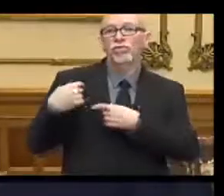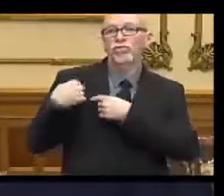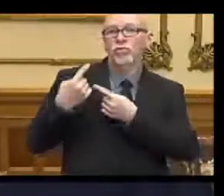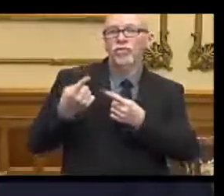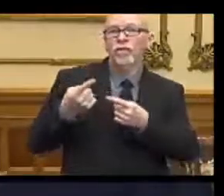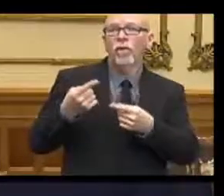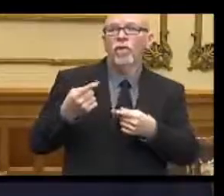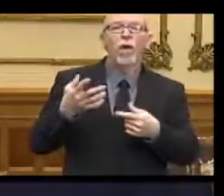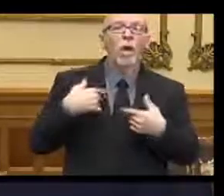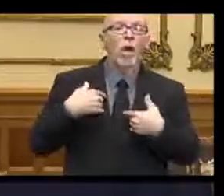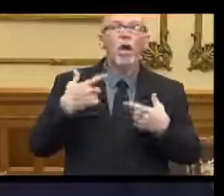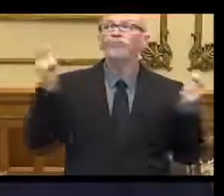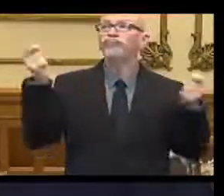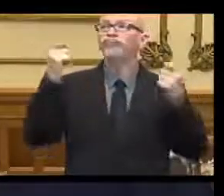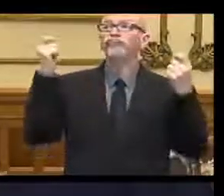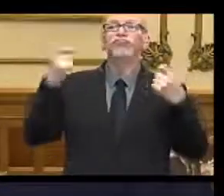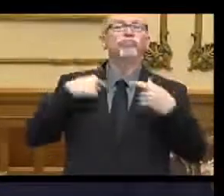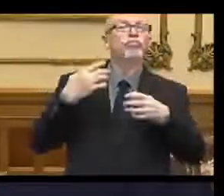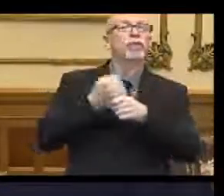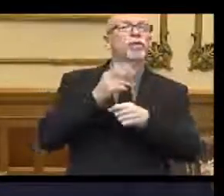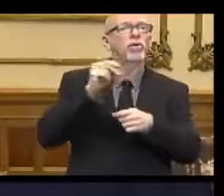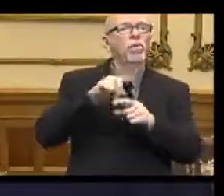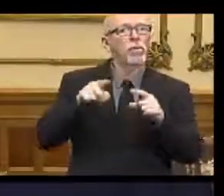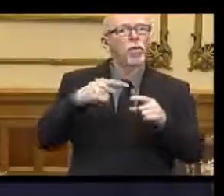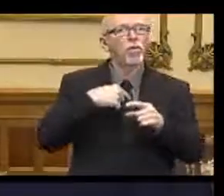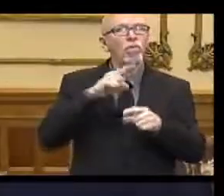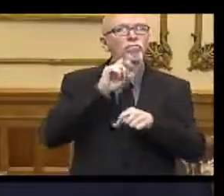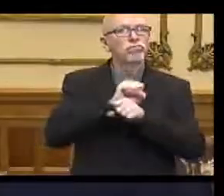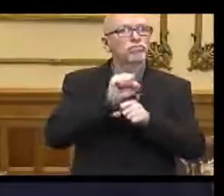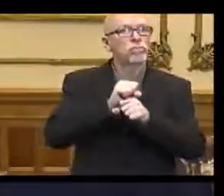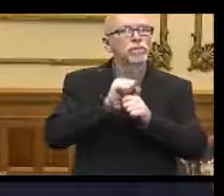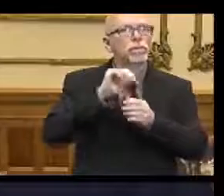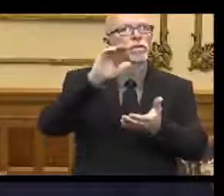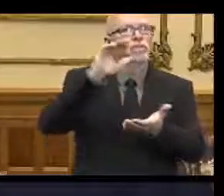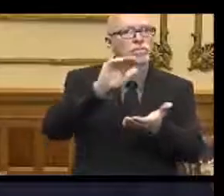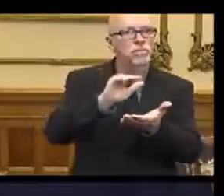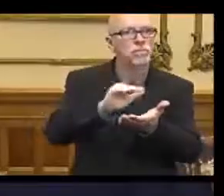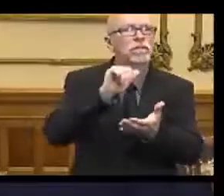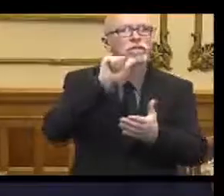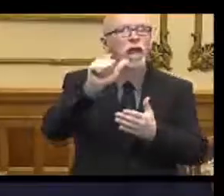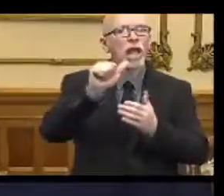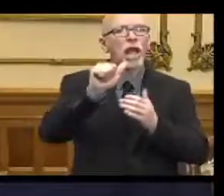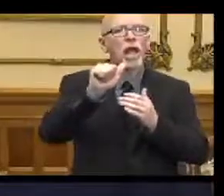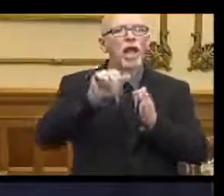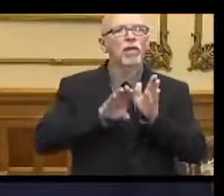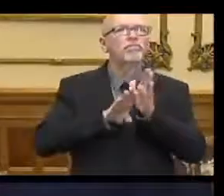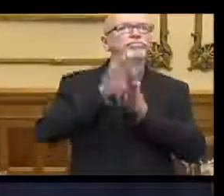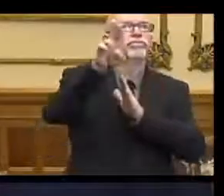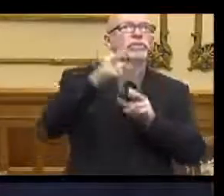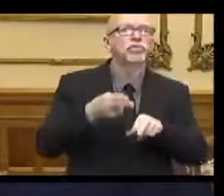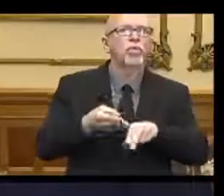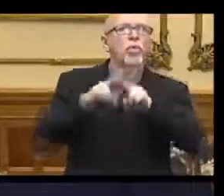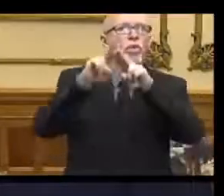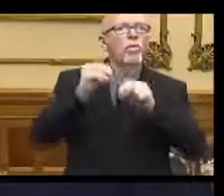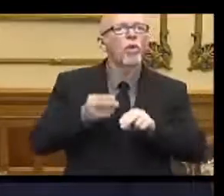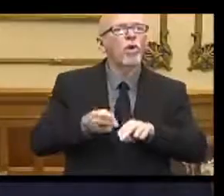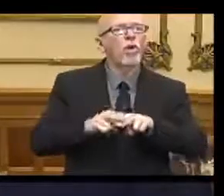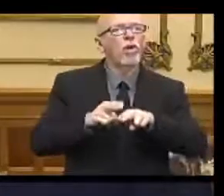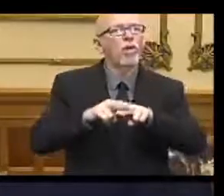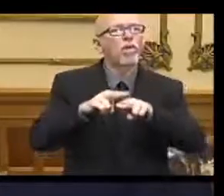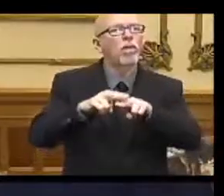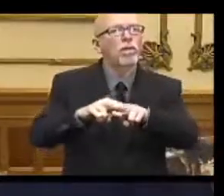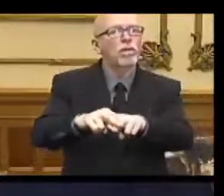not celebrating, but we've kind of flattened that curve. We've kind of drawn it out so we can, as a state,